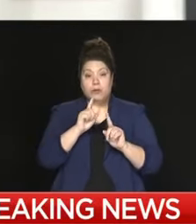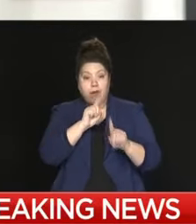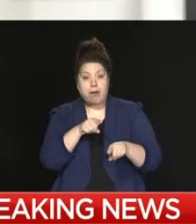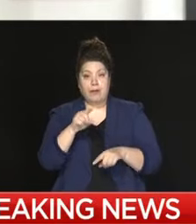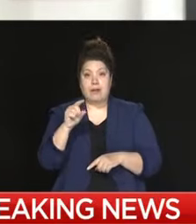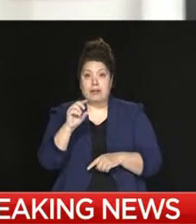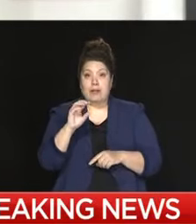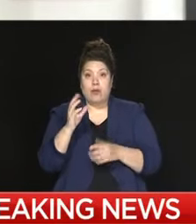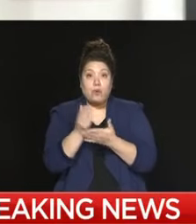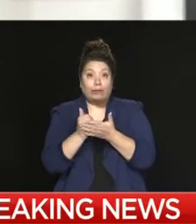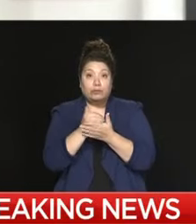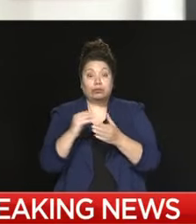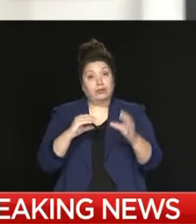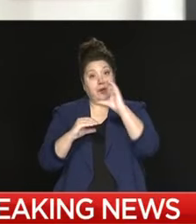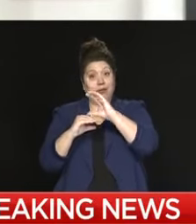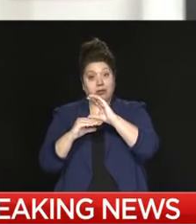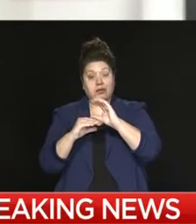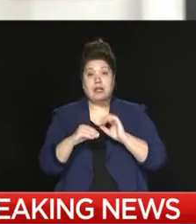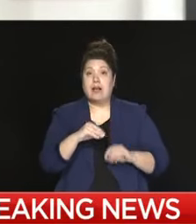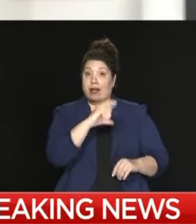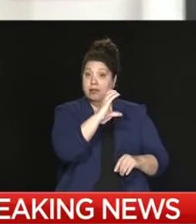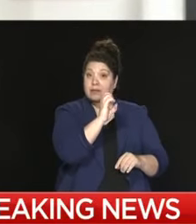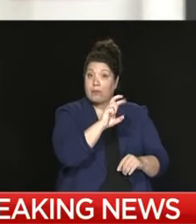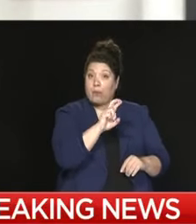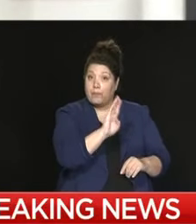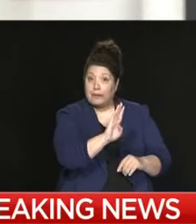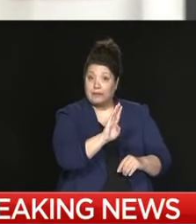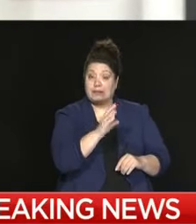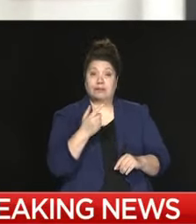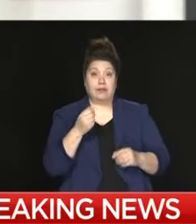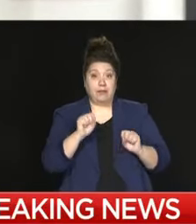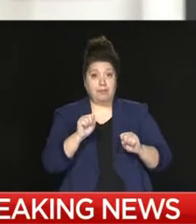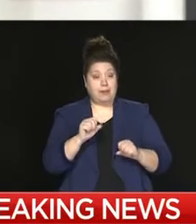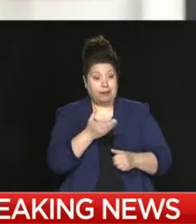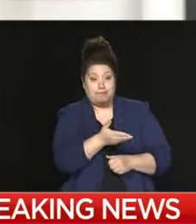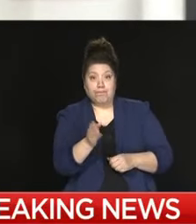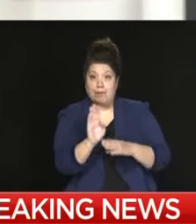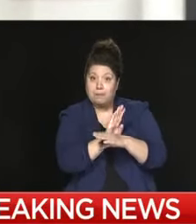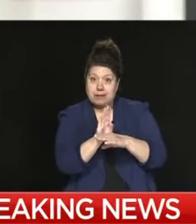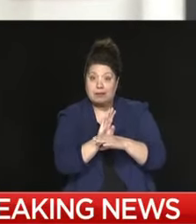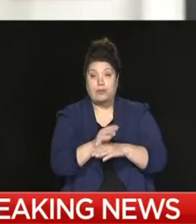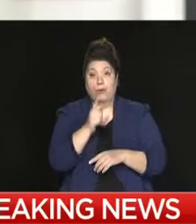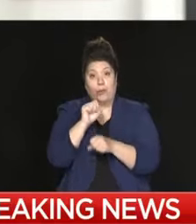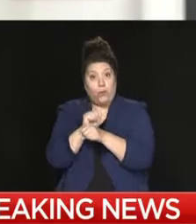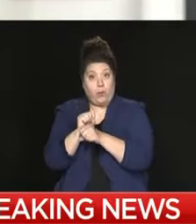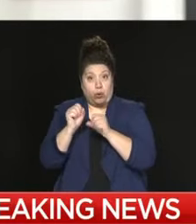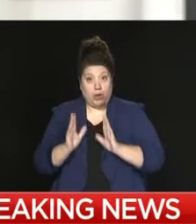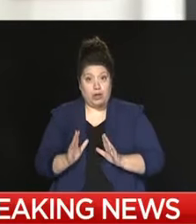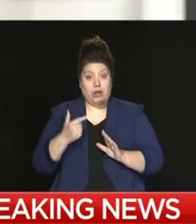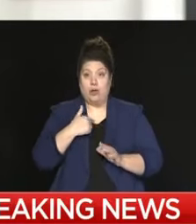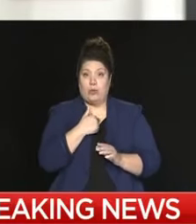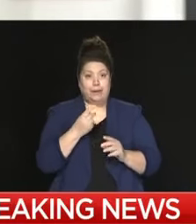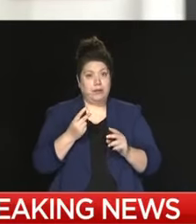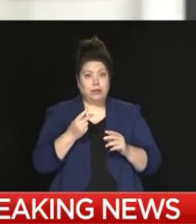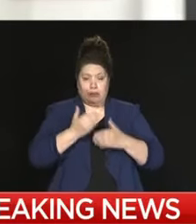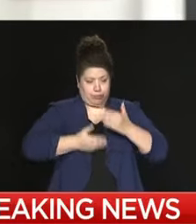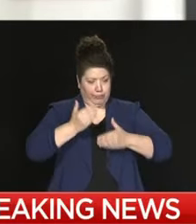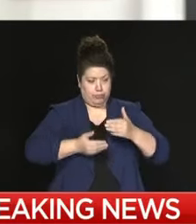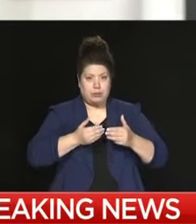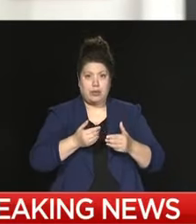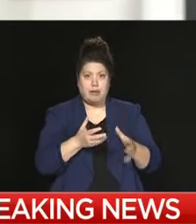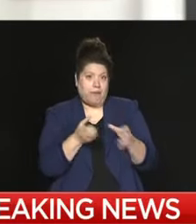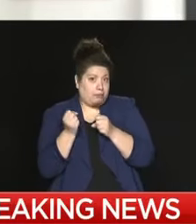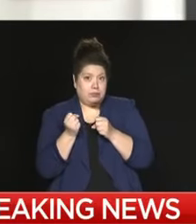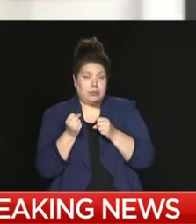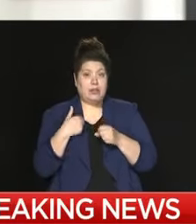and the wage subsidy, that there be responses to businesses and to workers as quickly as possible to allow them to